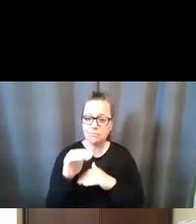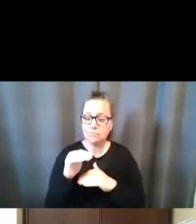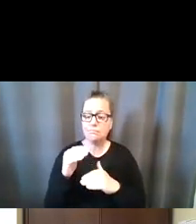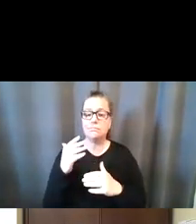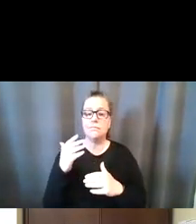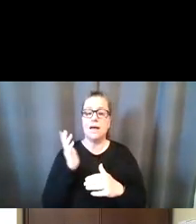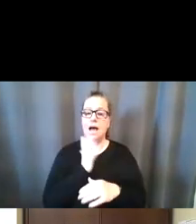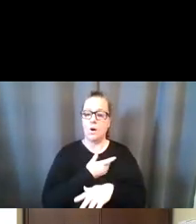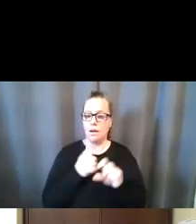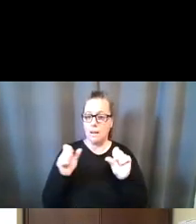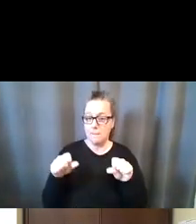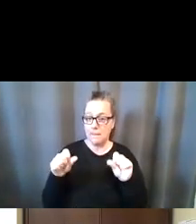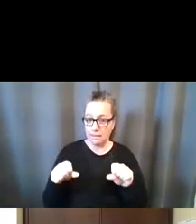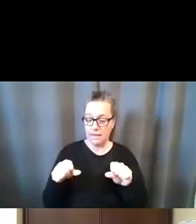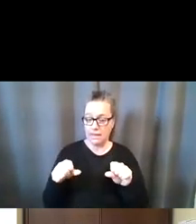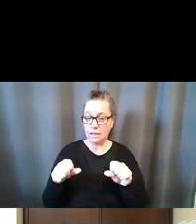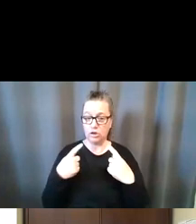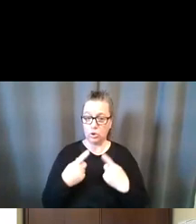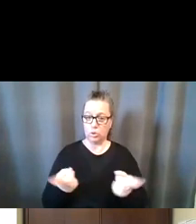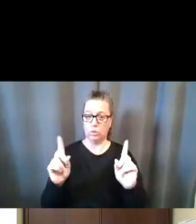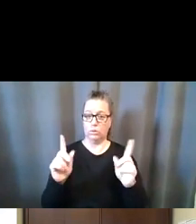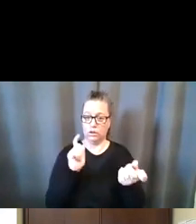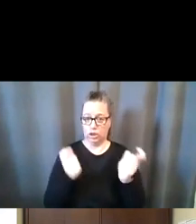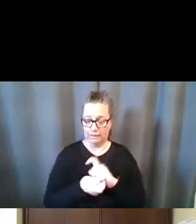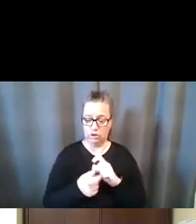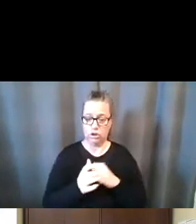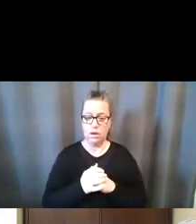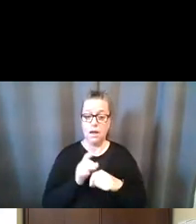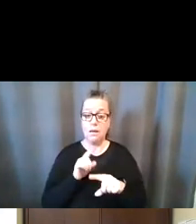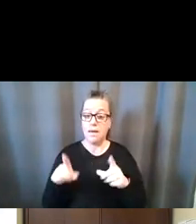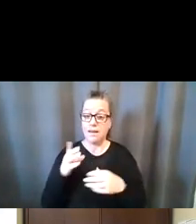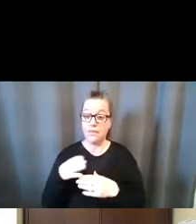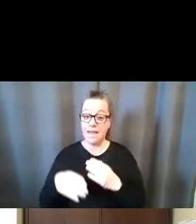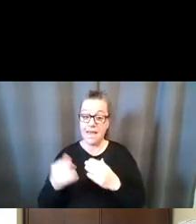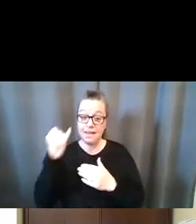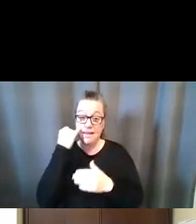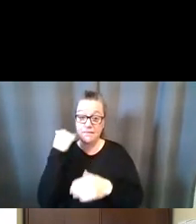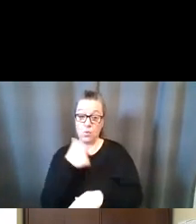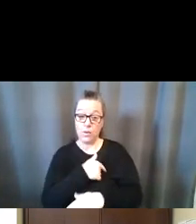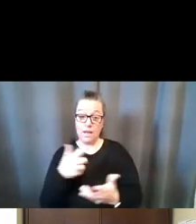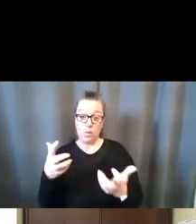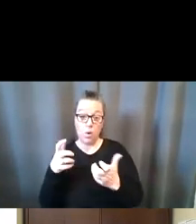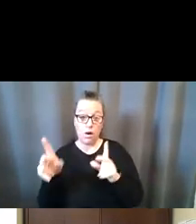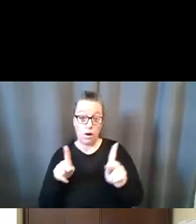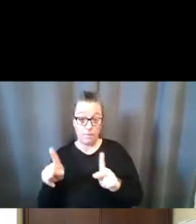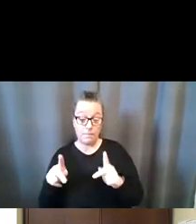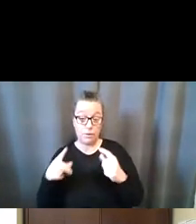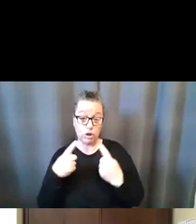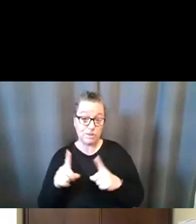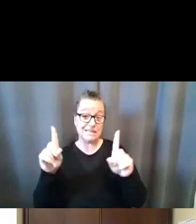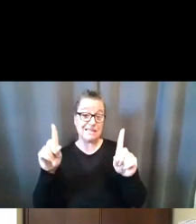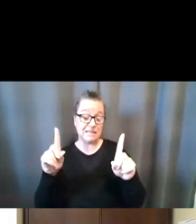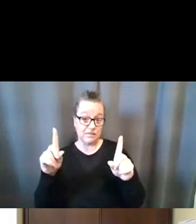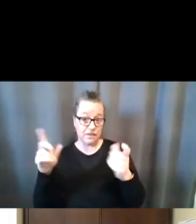our ability to execute particular changes. But in the end, if we want our people to successfully bring the change to life and how they